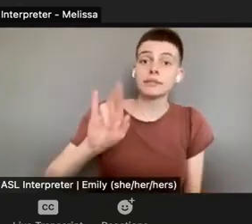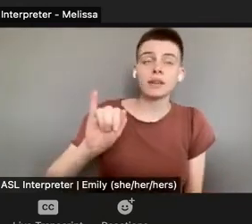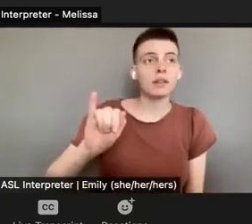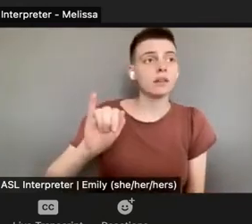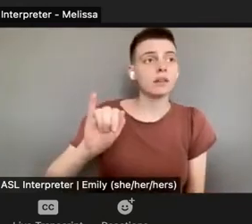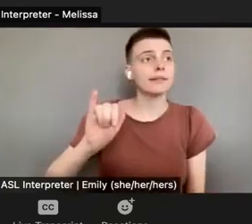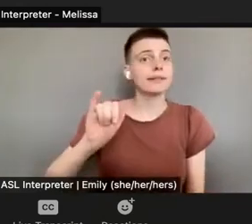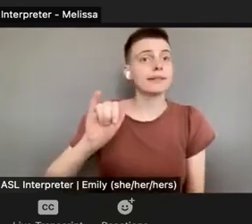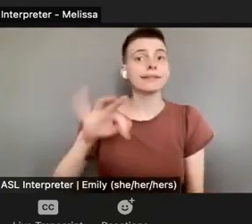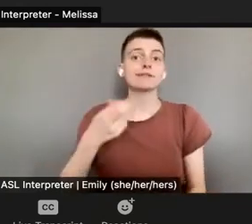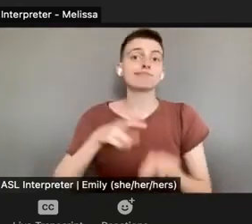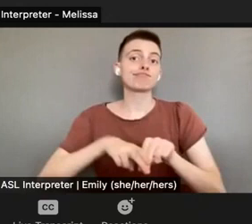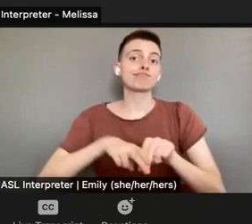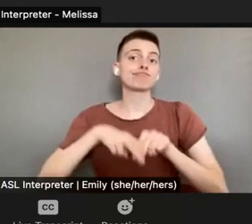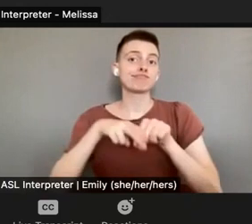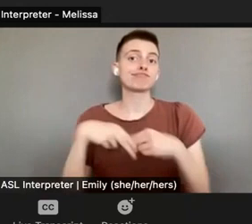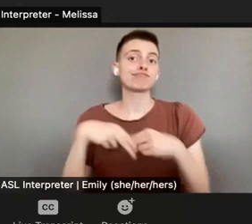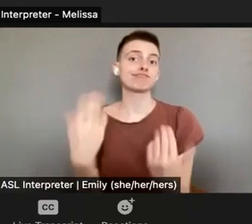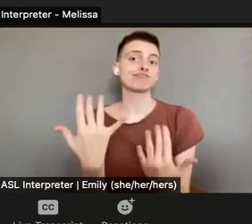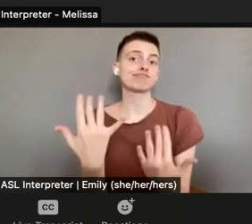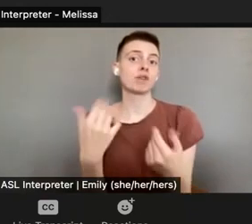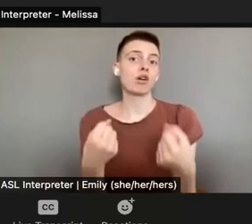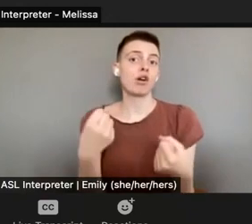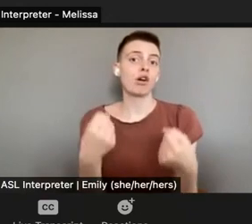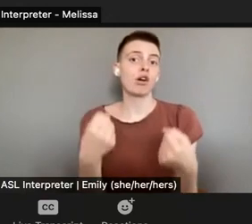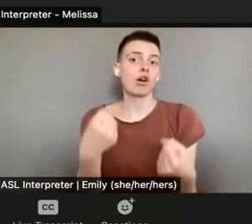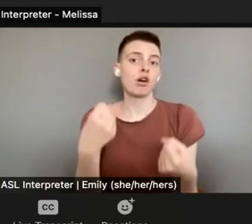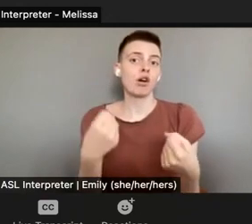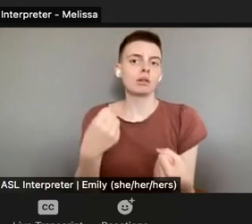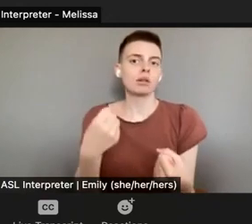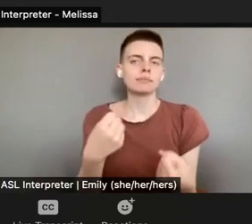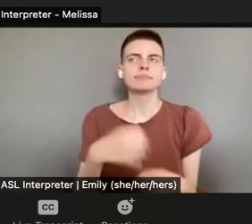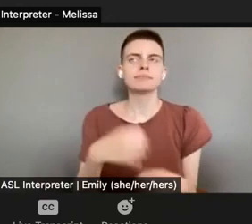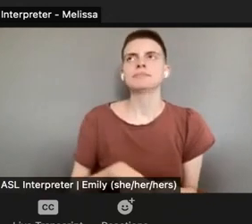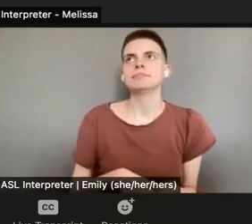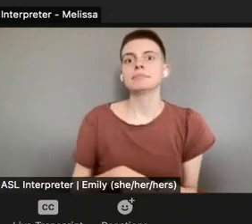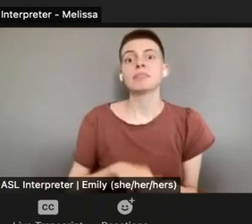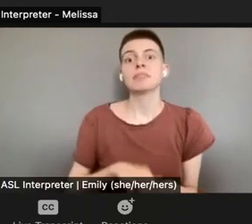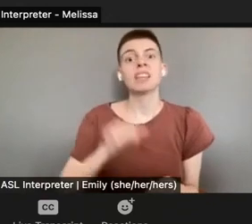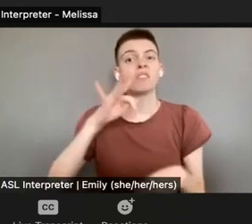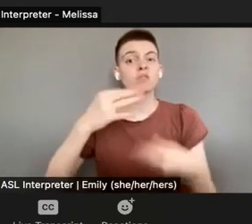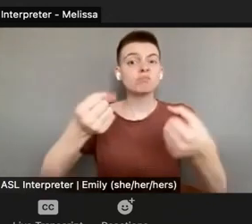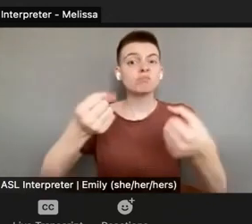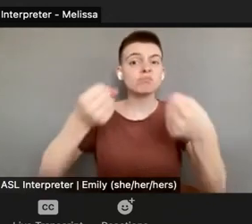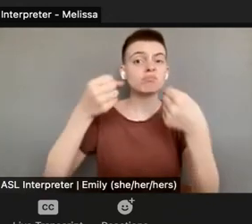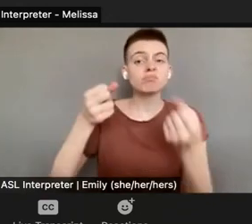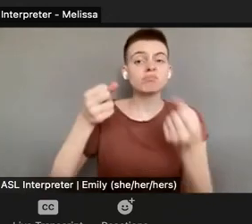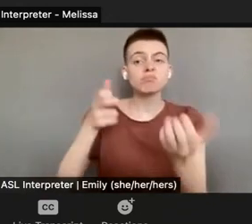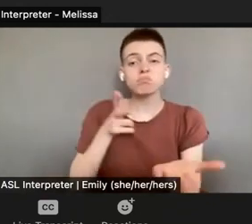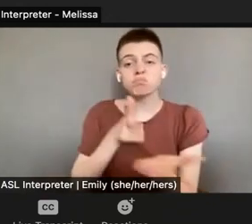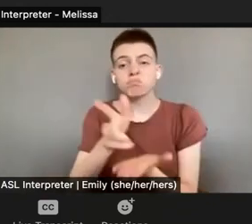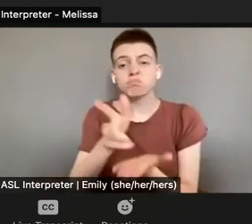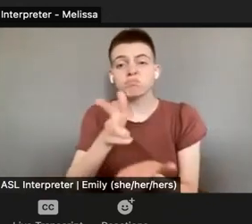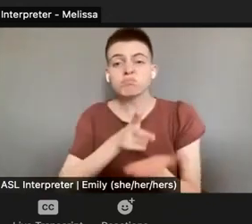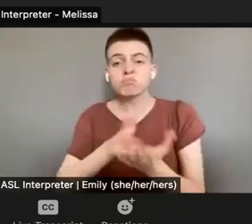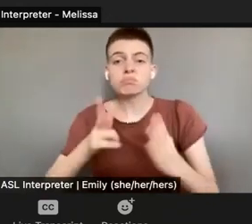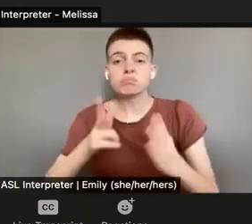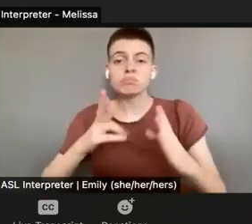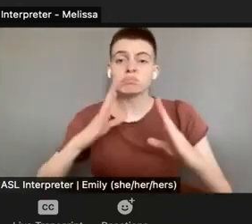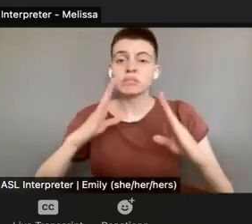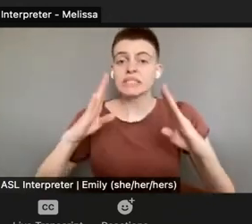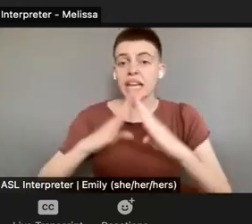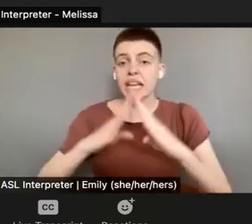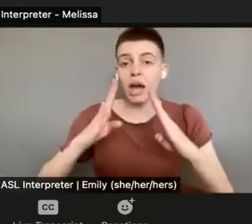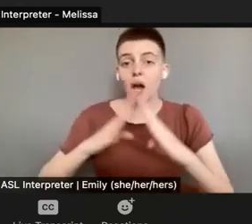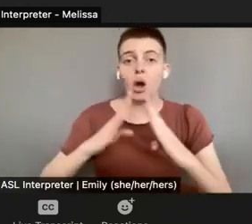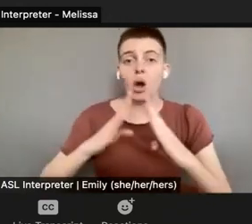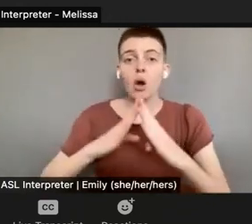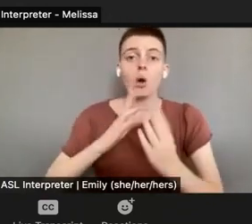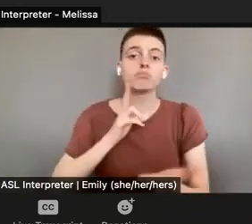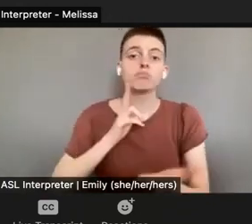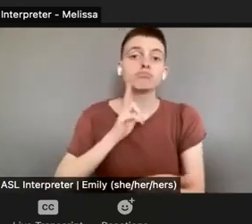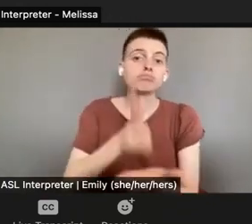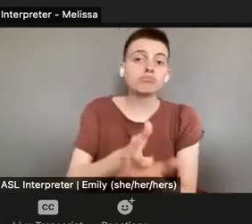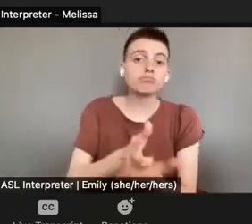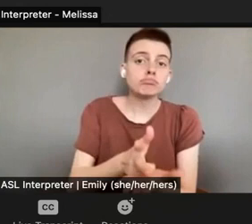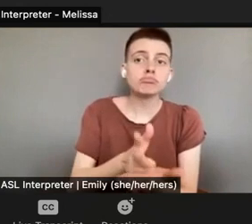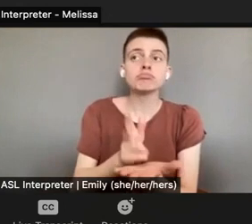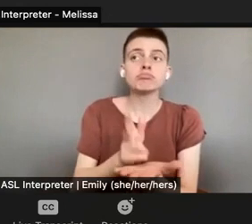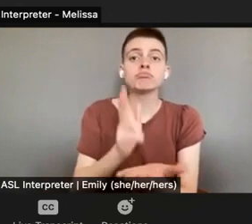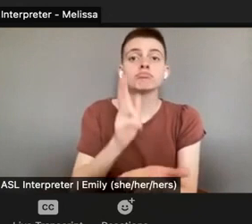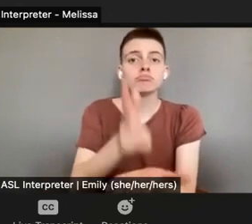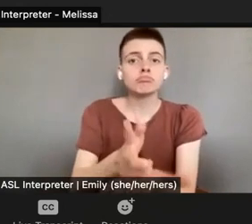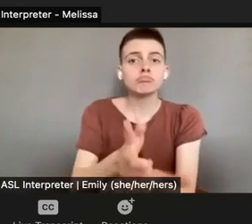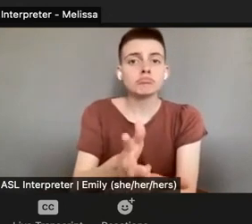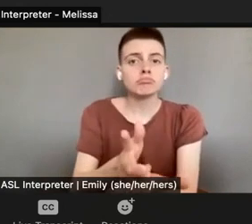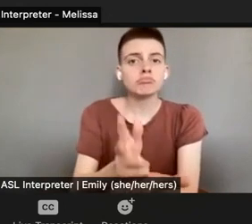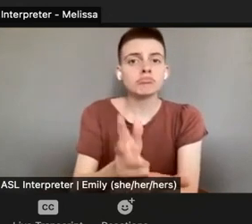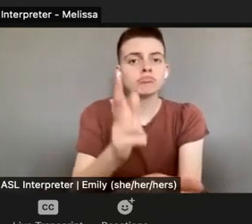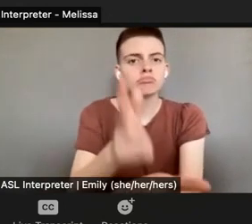about, especially if you're like in town where you're not moving fast all the time, you have an opportunity to stop at some lights. Think about